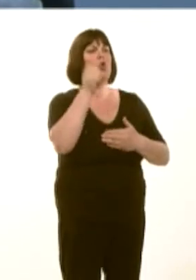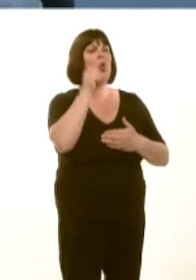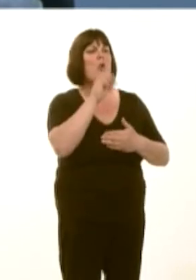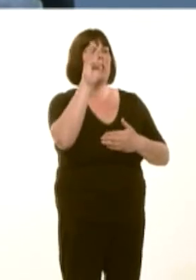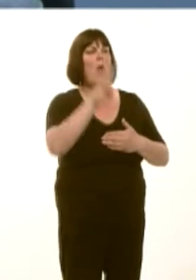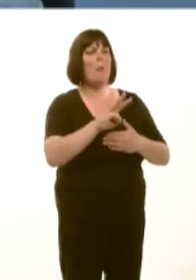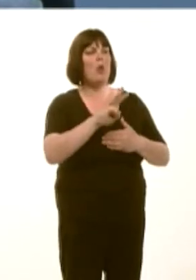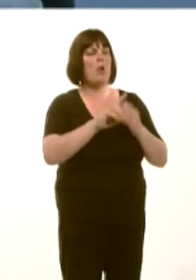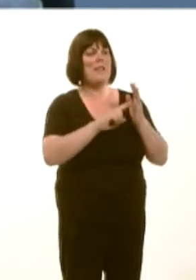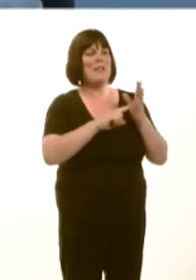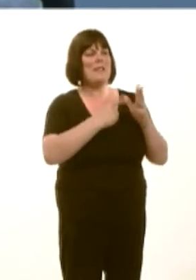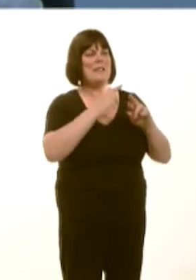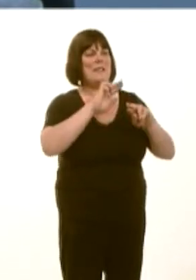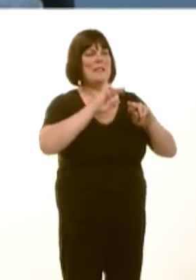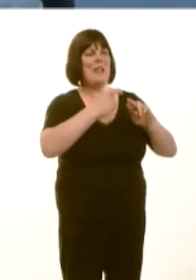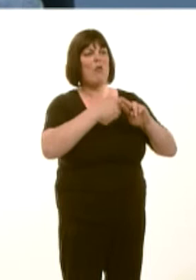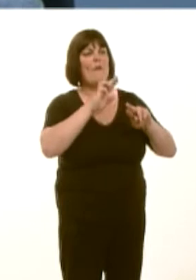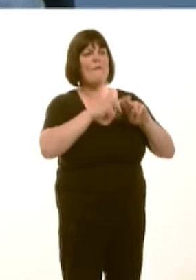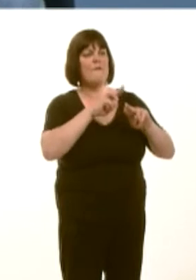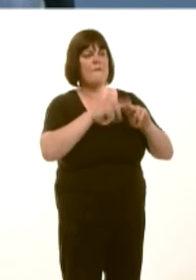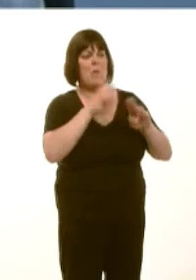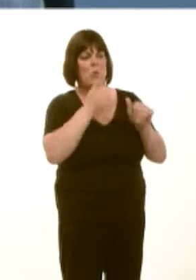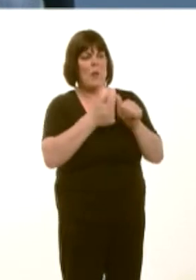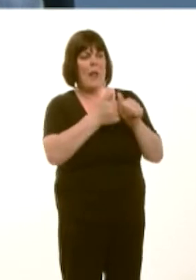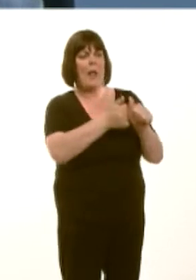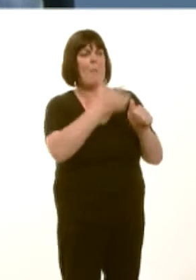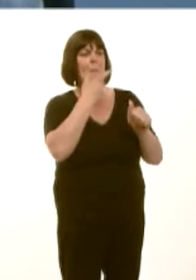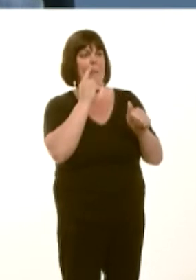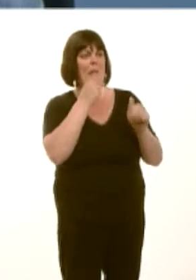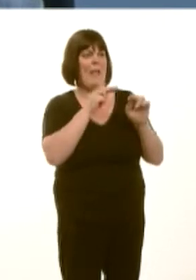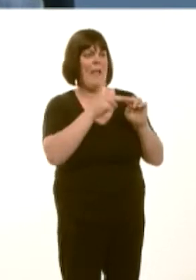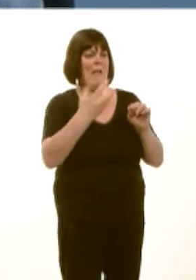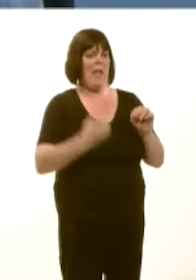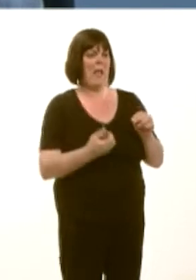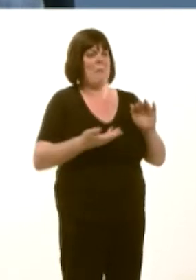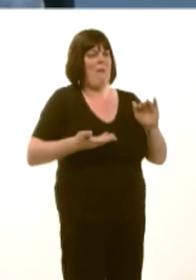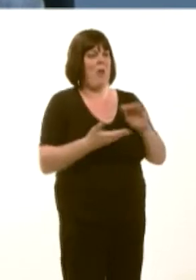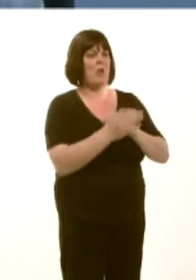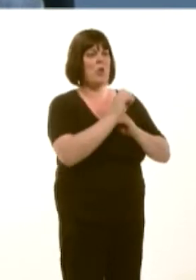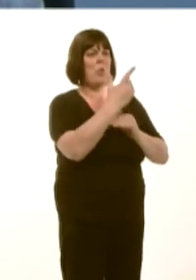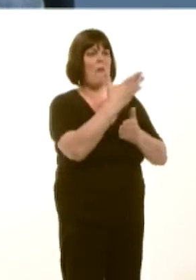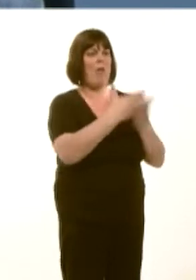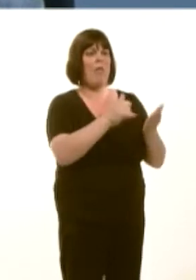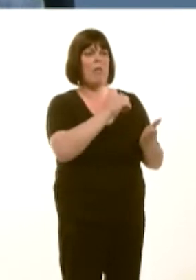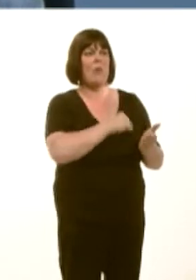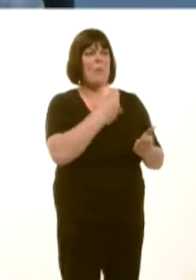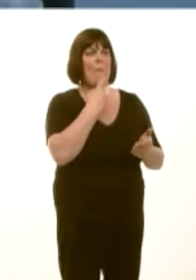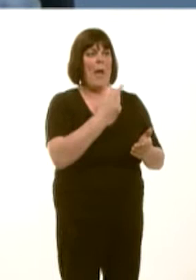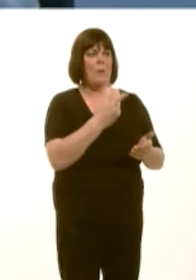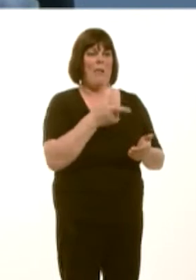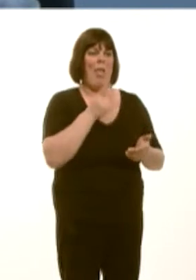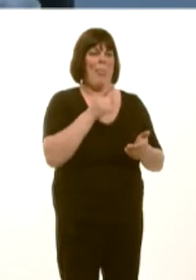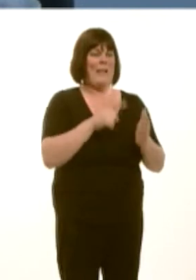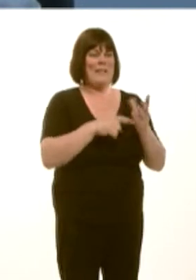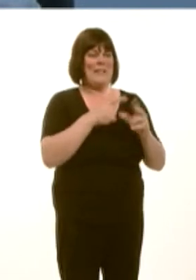tariff, which will assist people on an income of less than £12,500. Now, of course, the tariff will